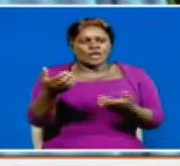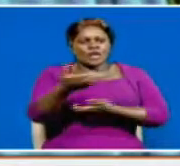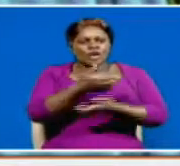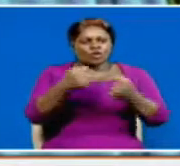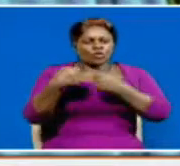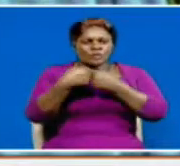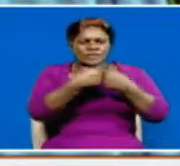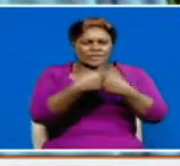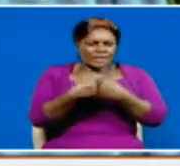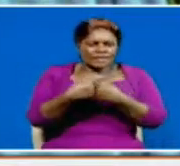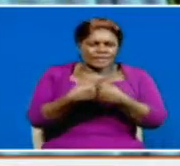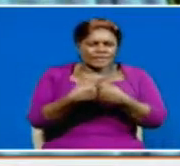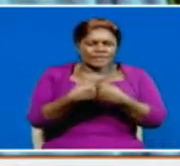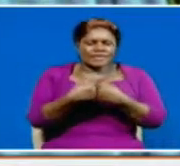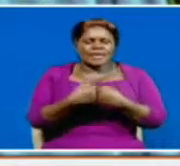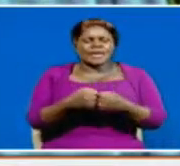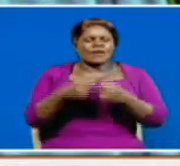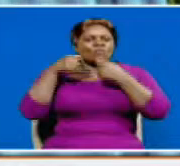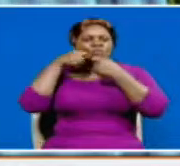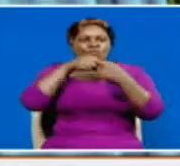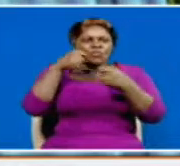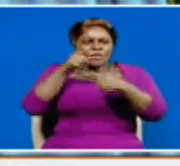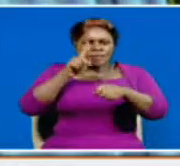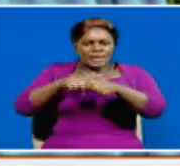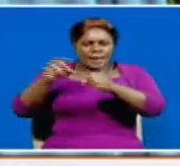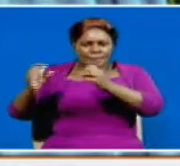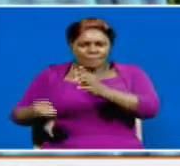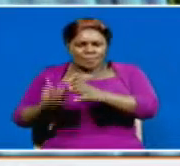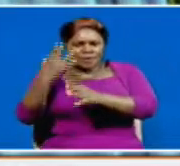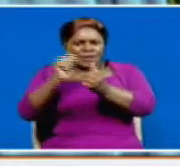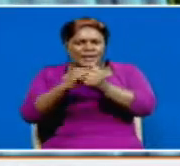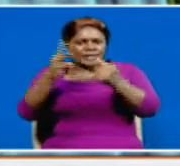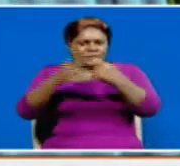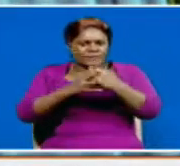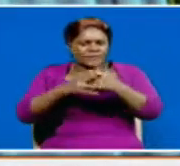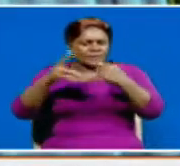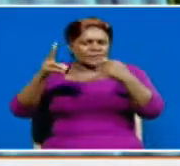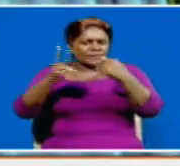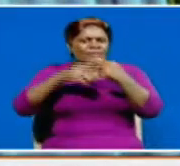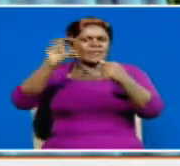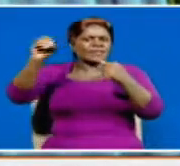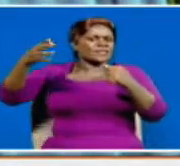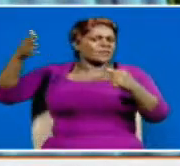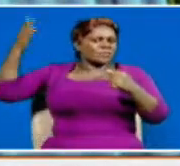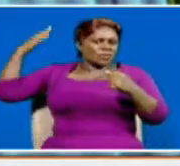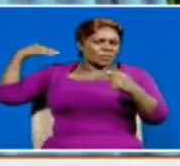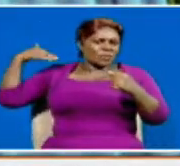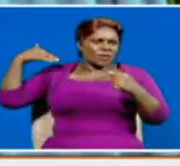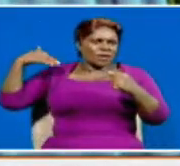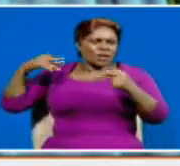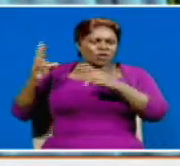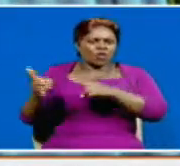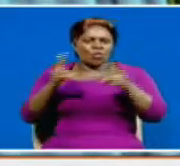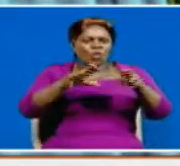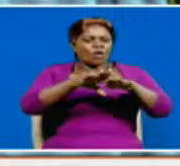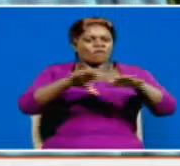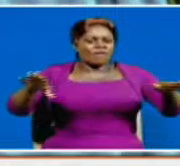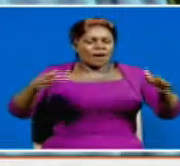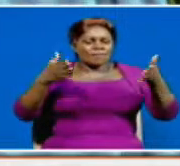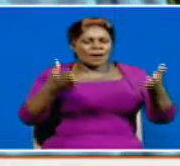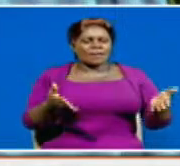economic challenges. When Mia's Sugar was established in 1970s, the average farm size